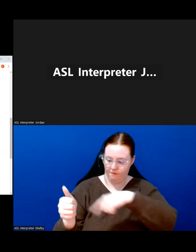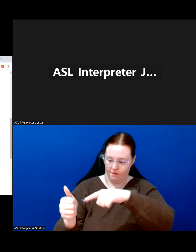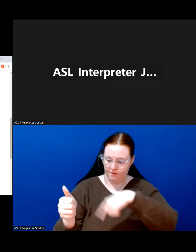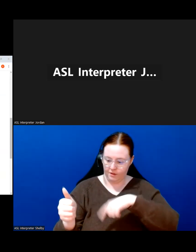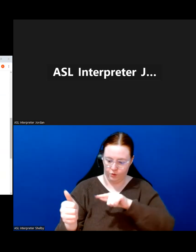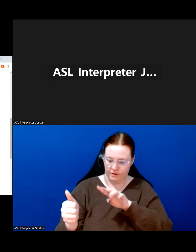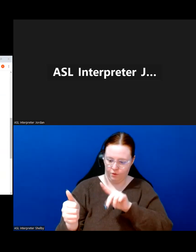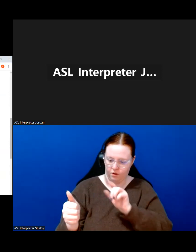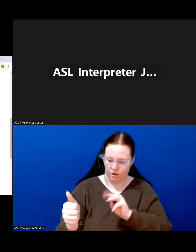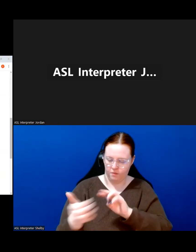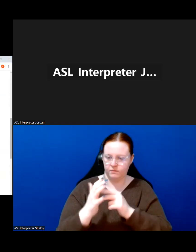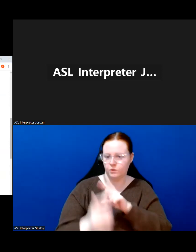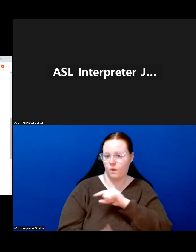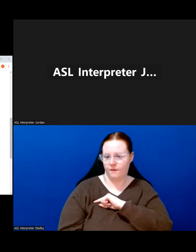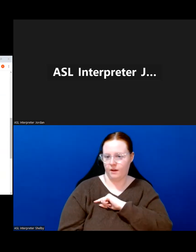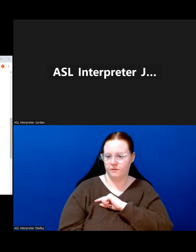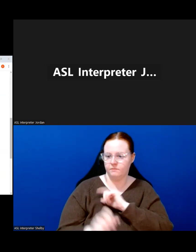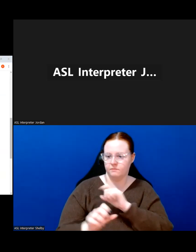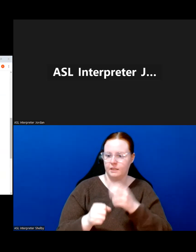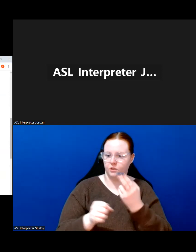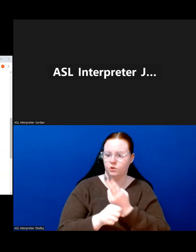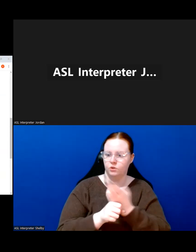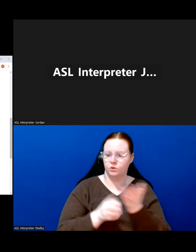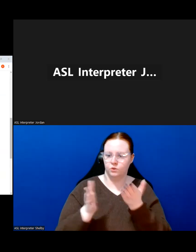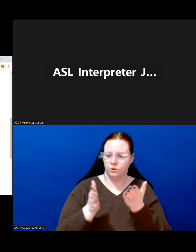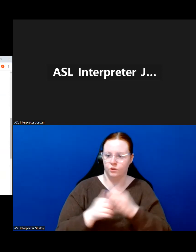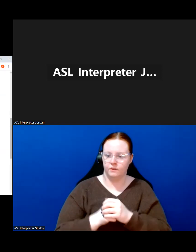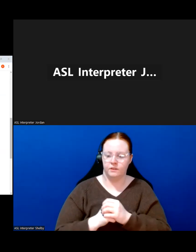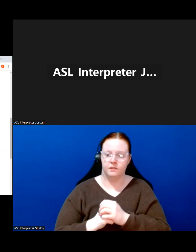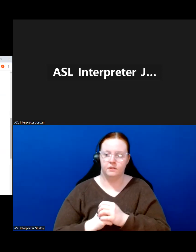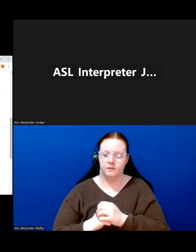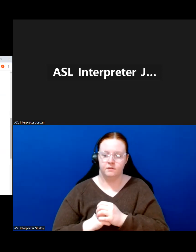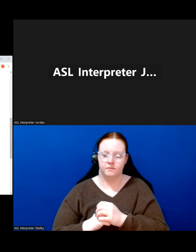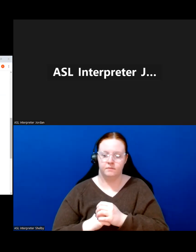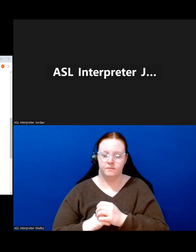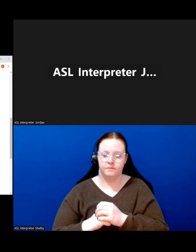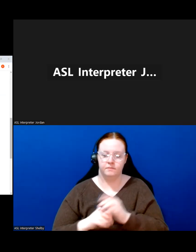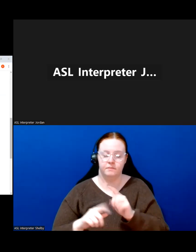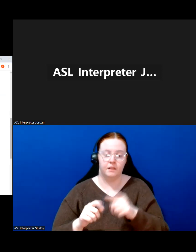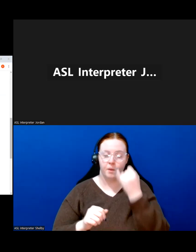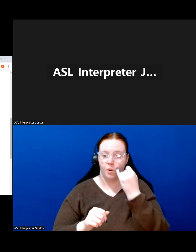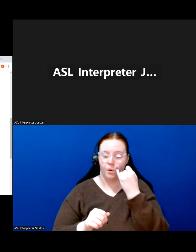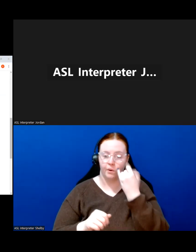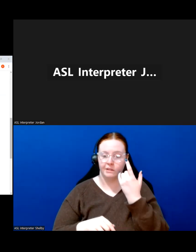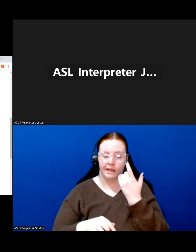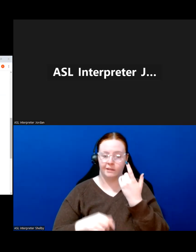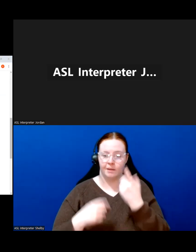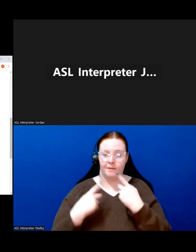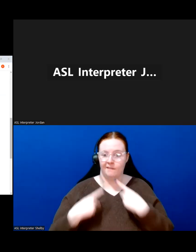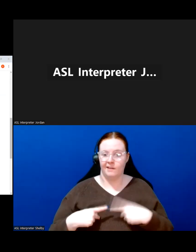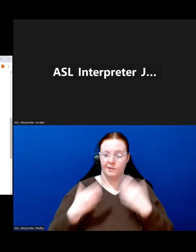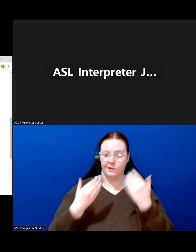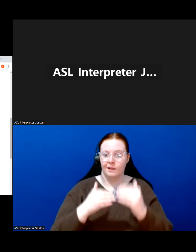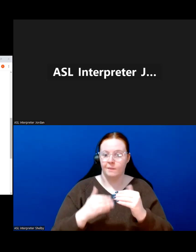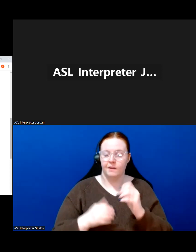that service. Though if like perhaps you explained your situation, if like you just can't visit the library physically, like maybe you don't have a